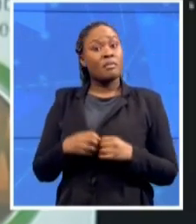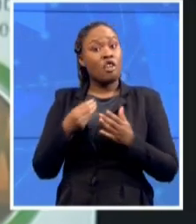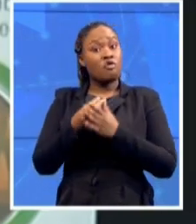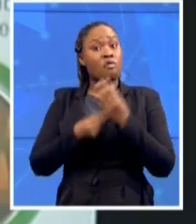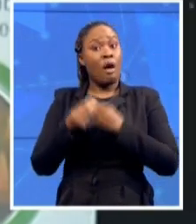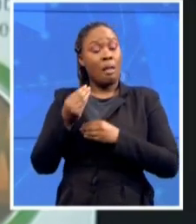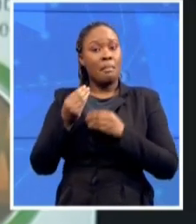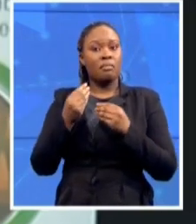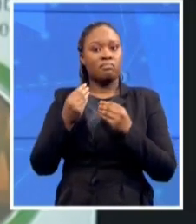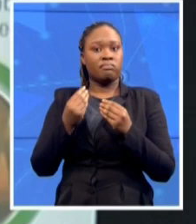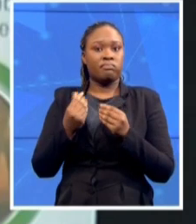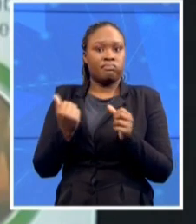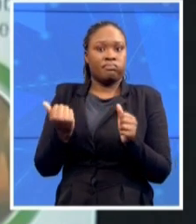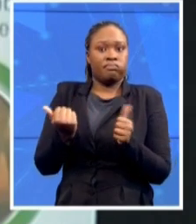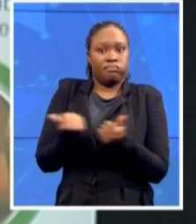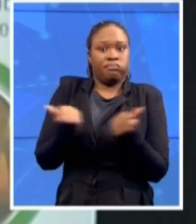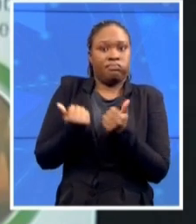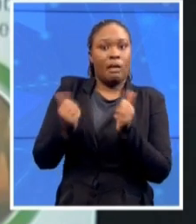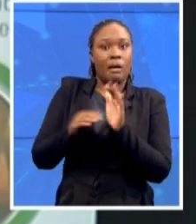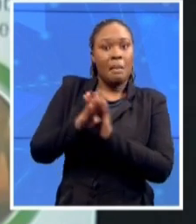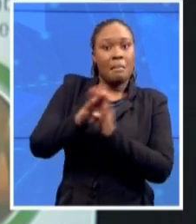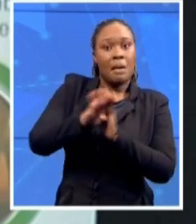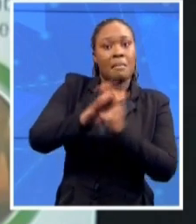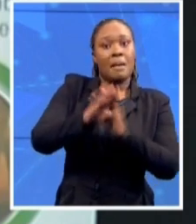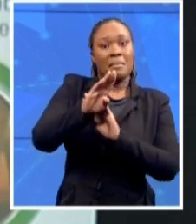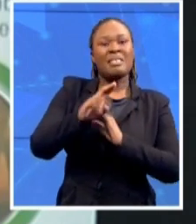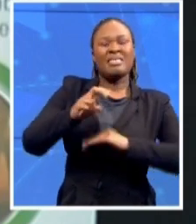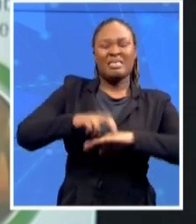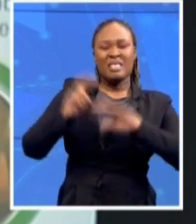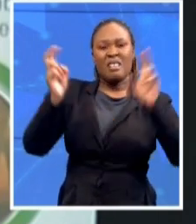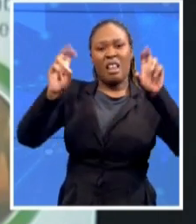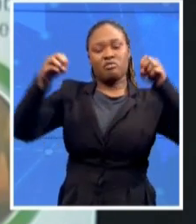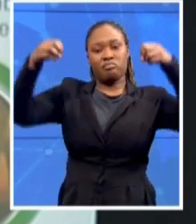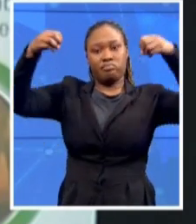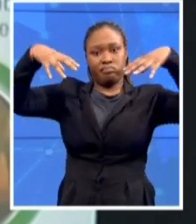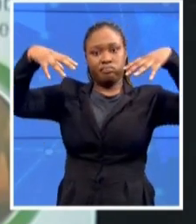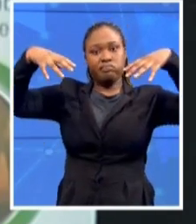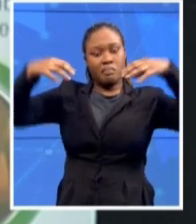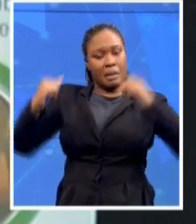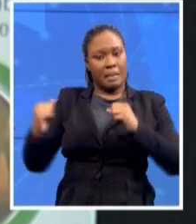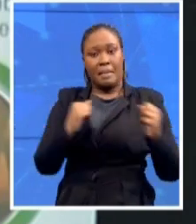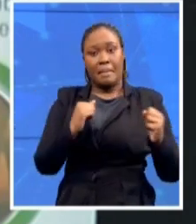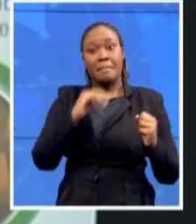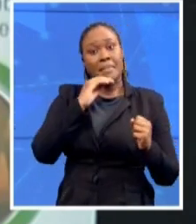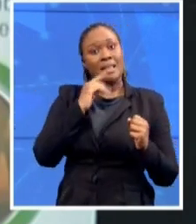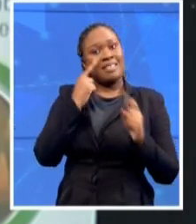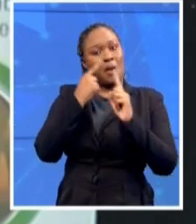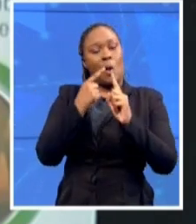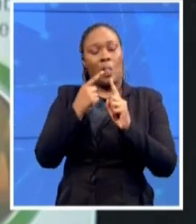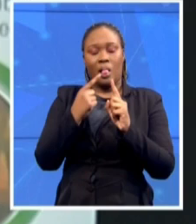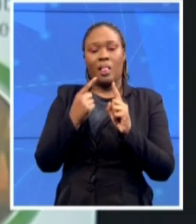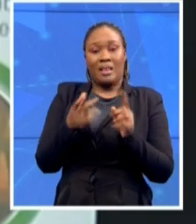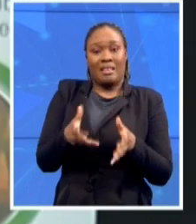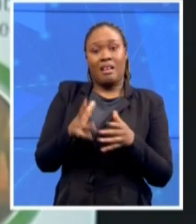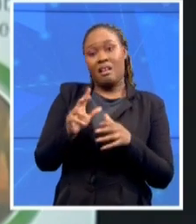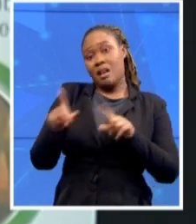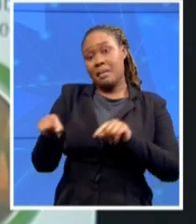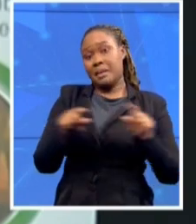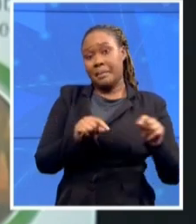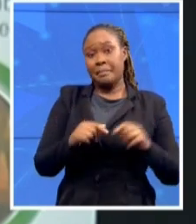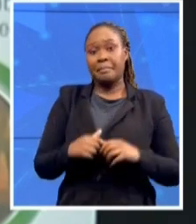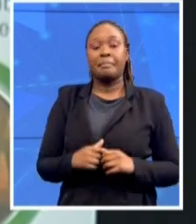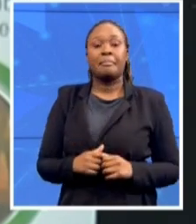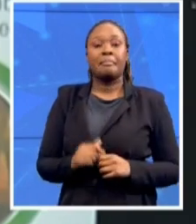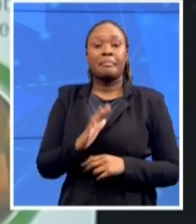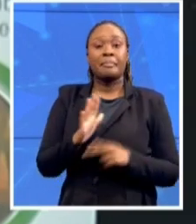provide in Cape Town over time. A second tender for dispatchable generation projects over 20 megawatts, which can be